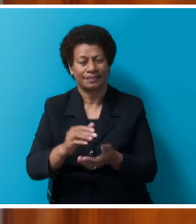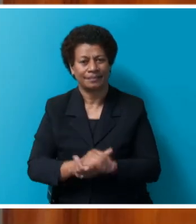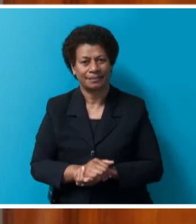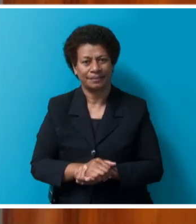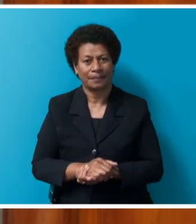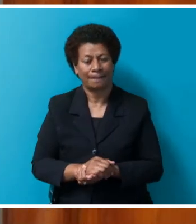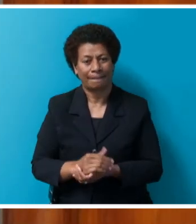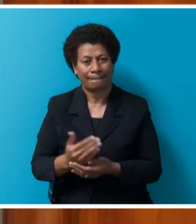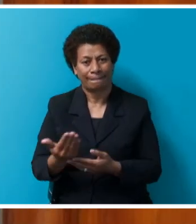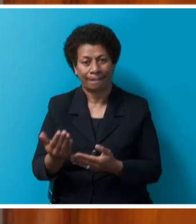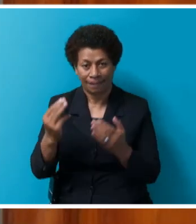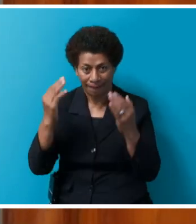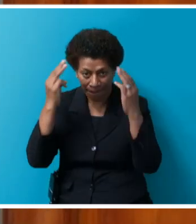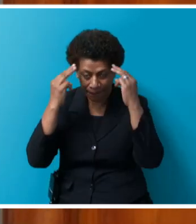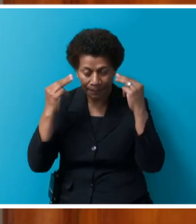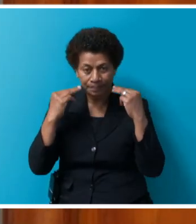Madam Deputy Speaker,